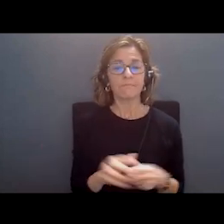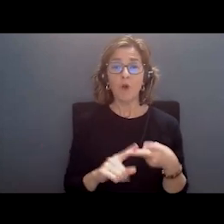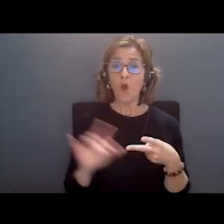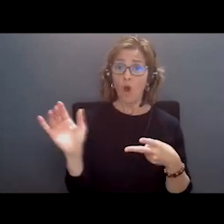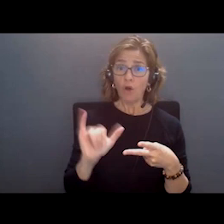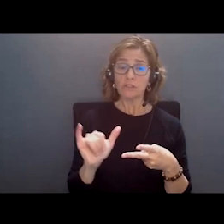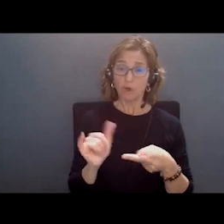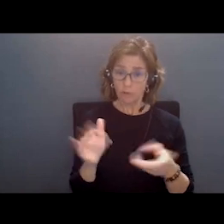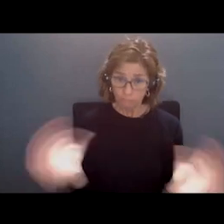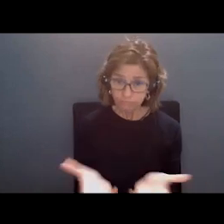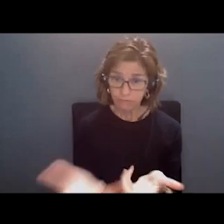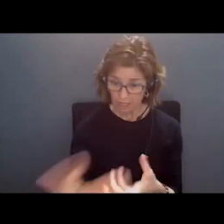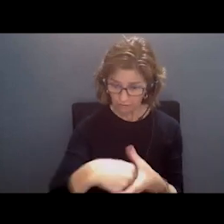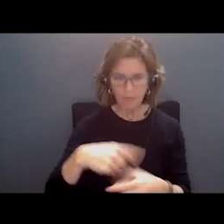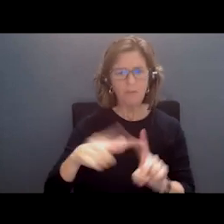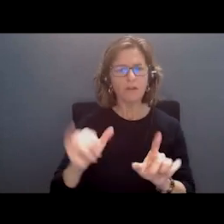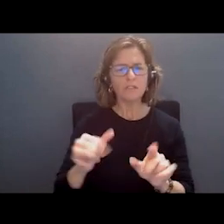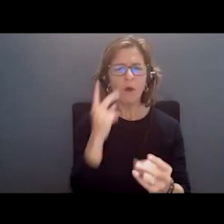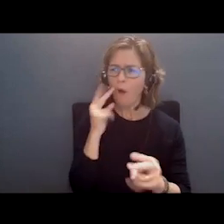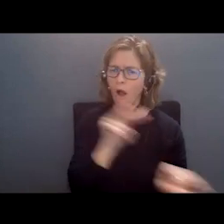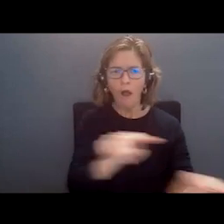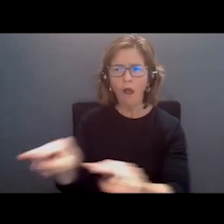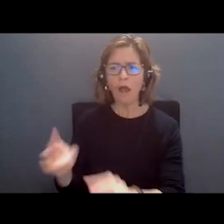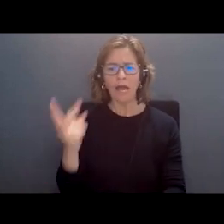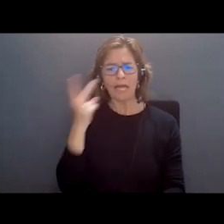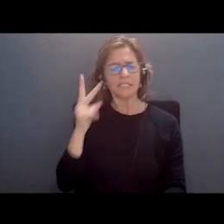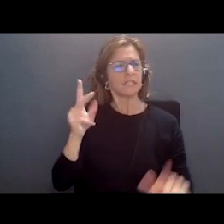varied contributions of workers experiencing disabilities.